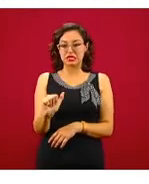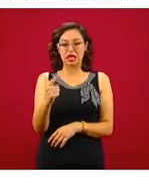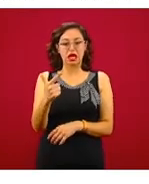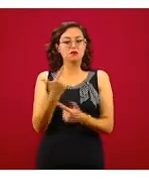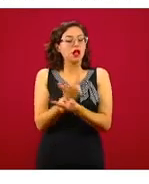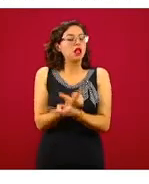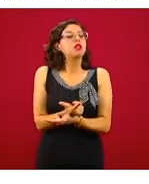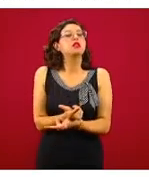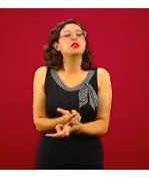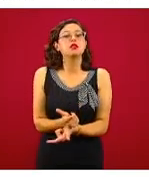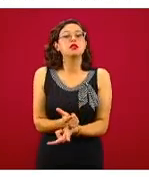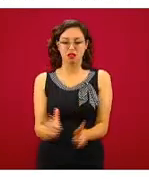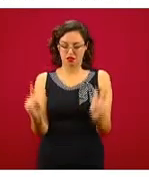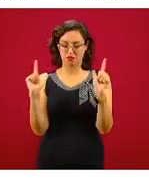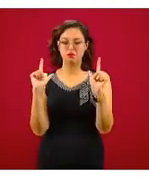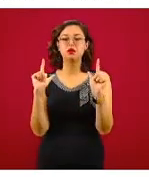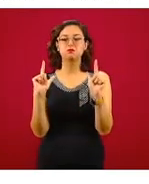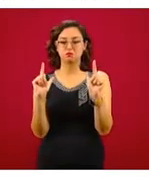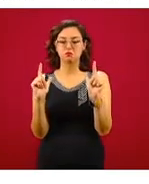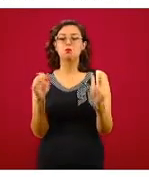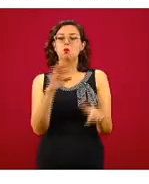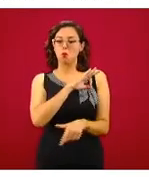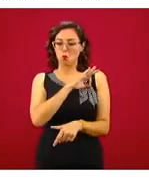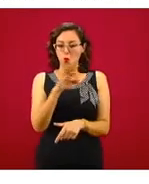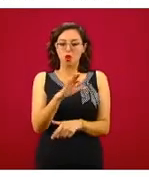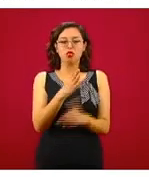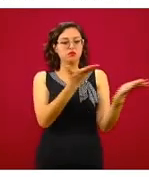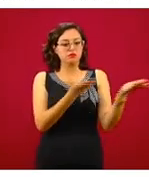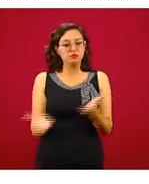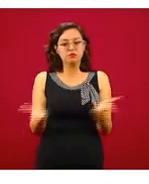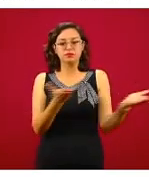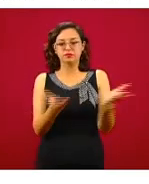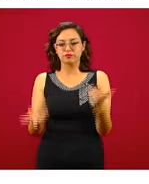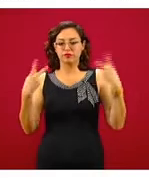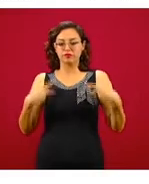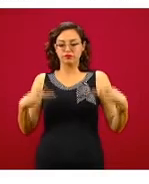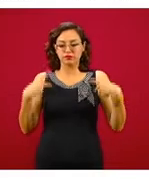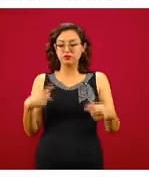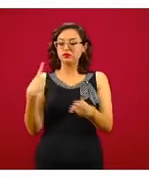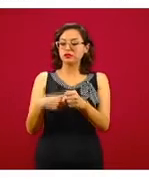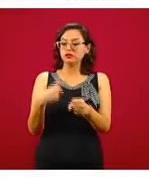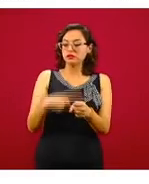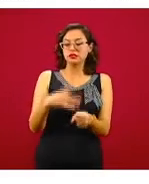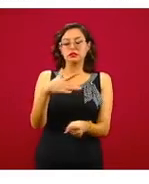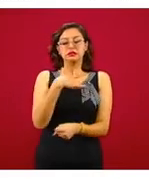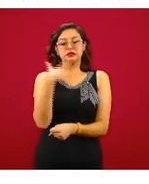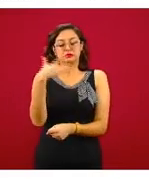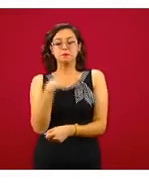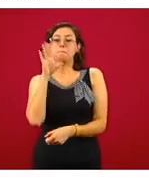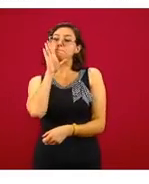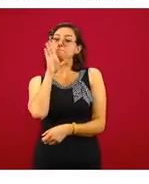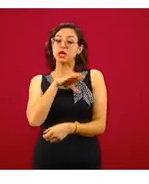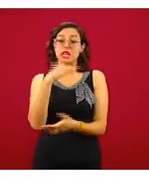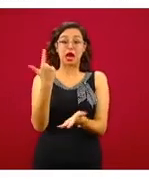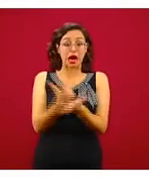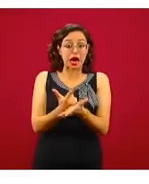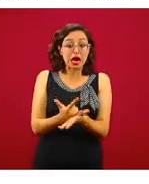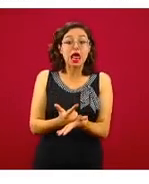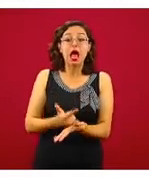yesterday at 11 p.m. with 59 minutes, so close to midnight.